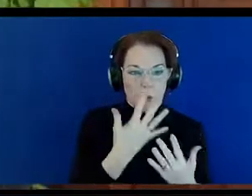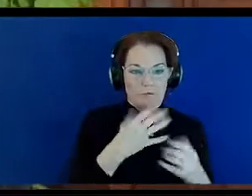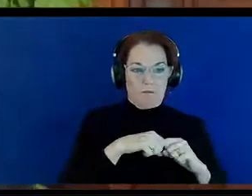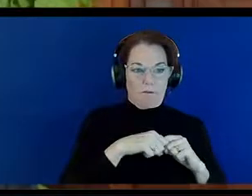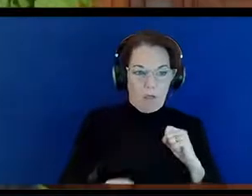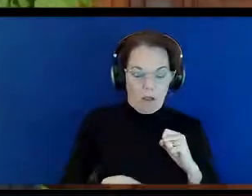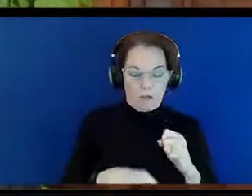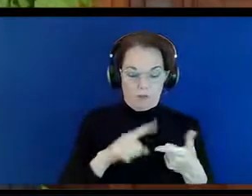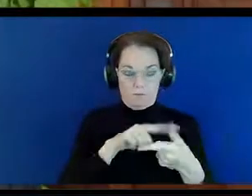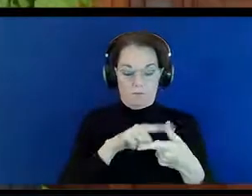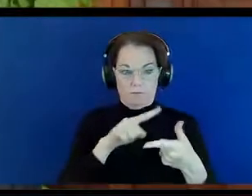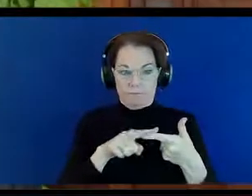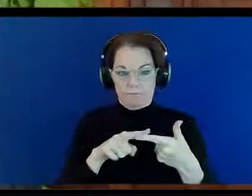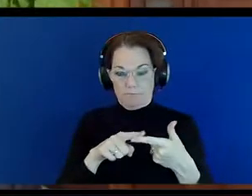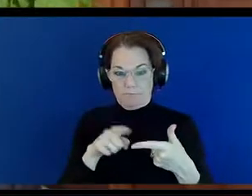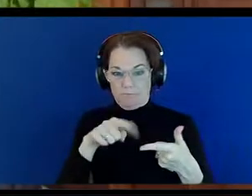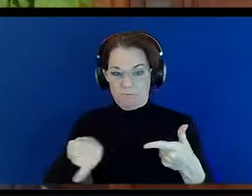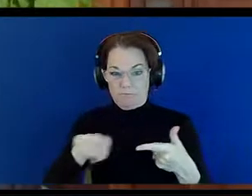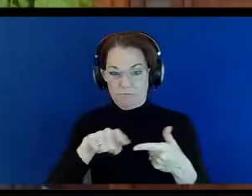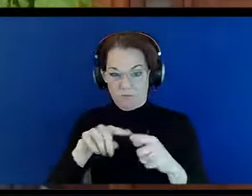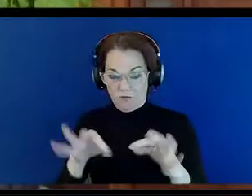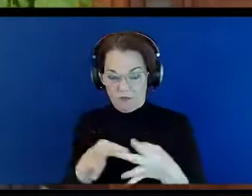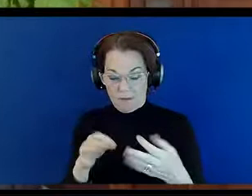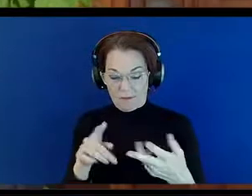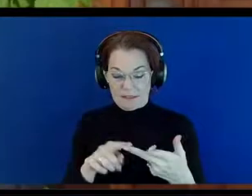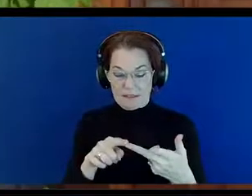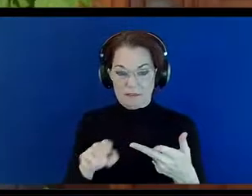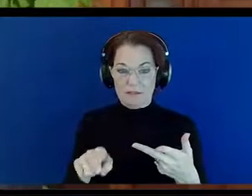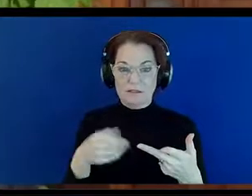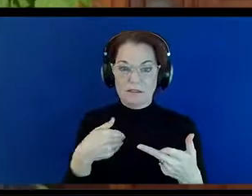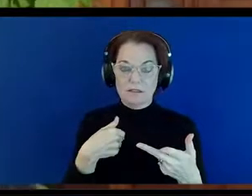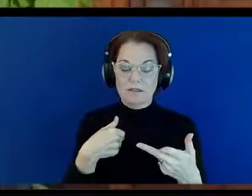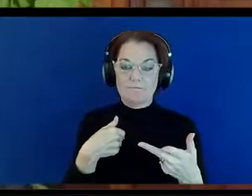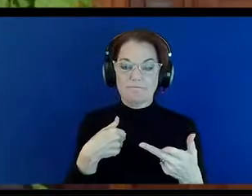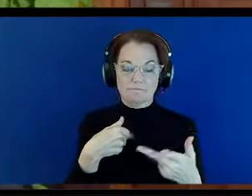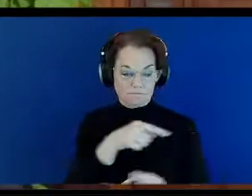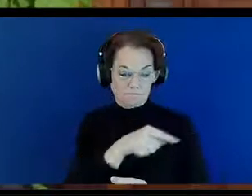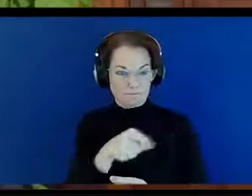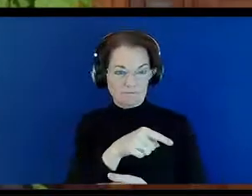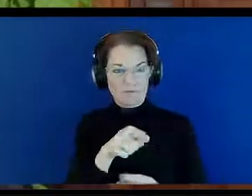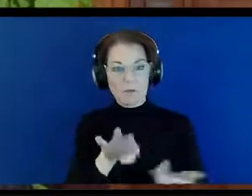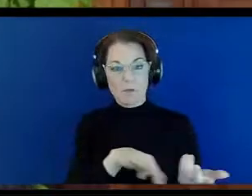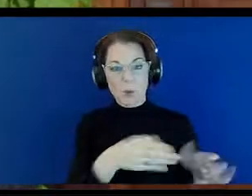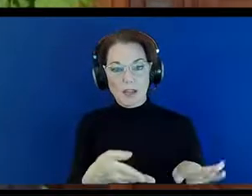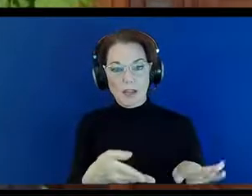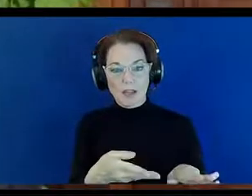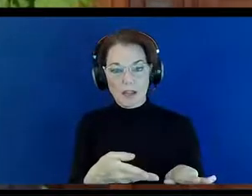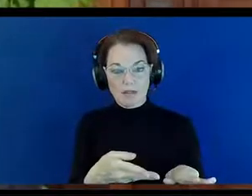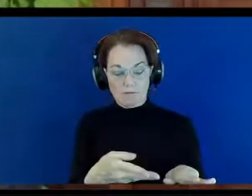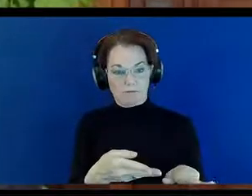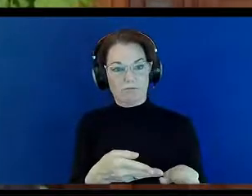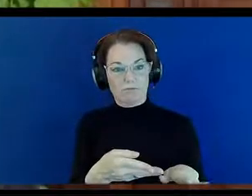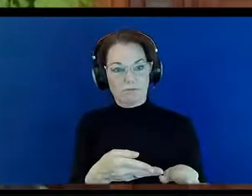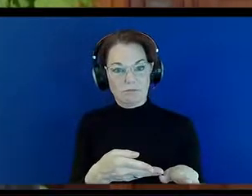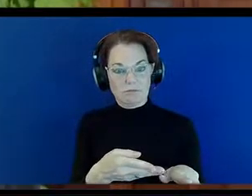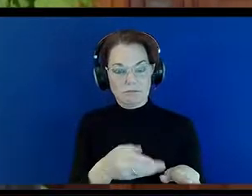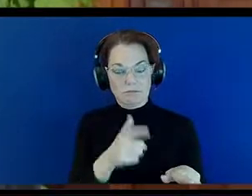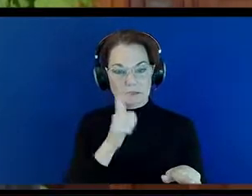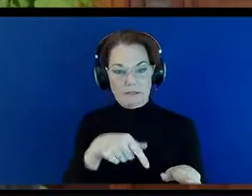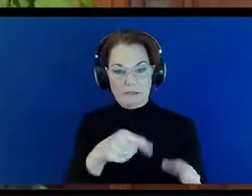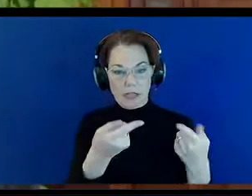families and what they experience is the fact that these deaths might have been prevented by